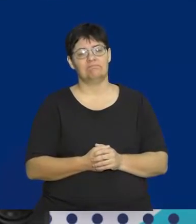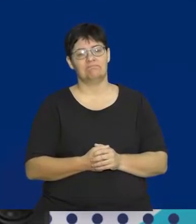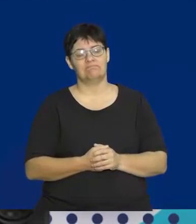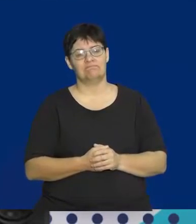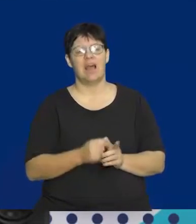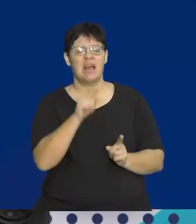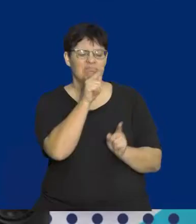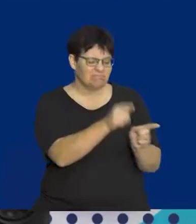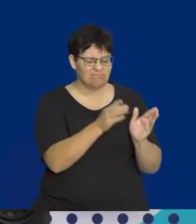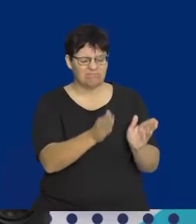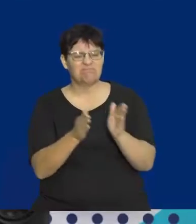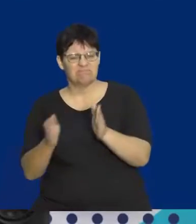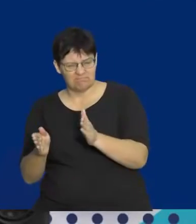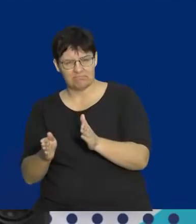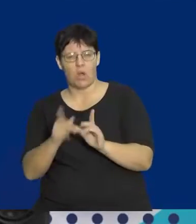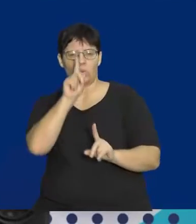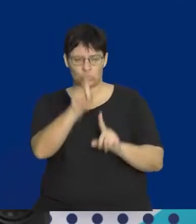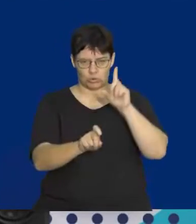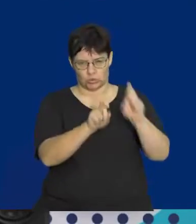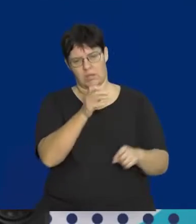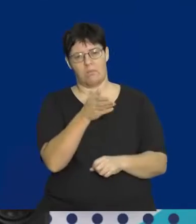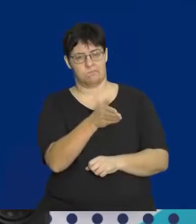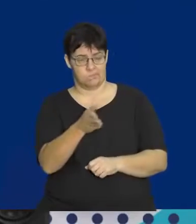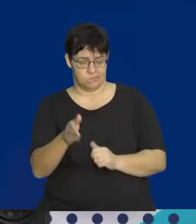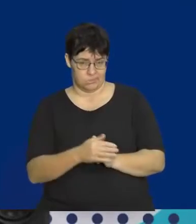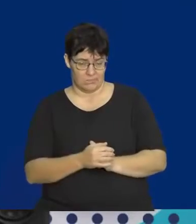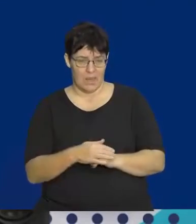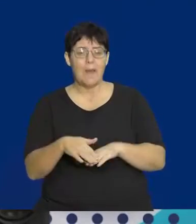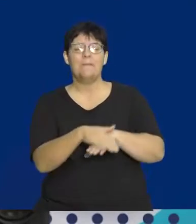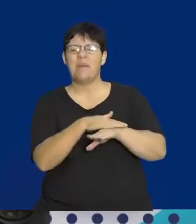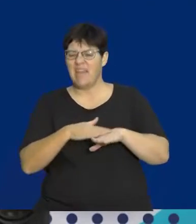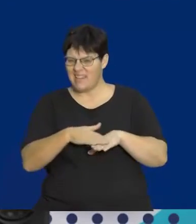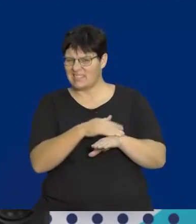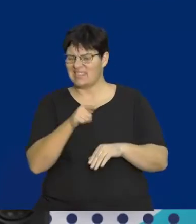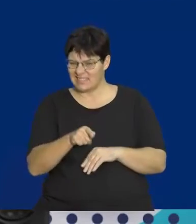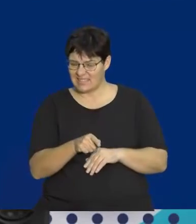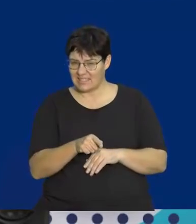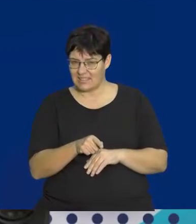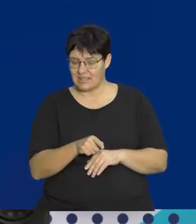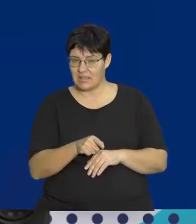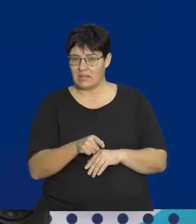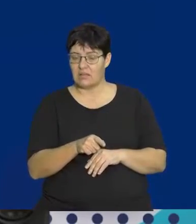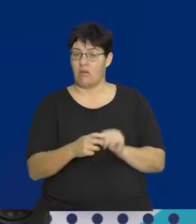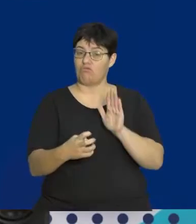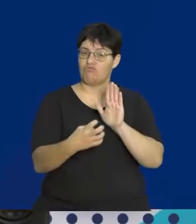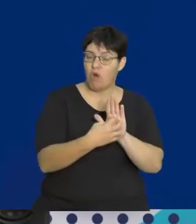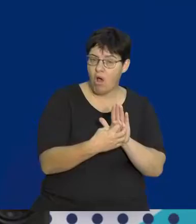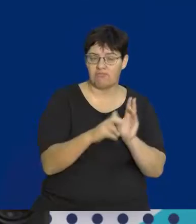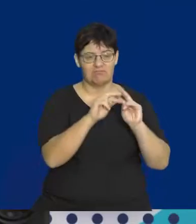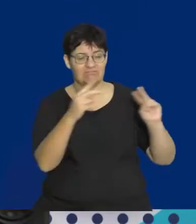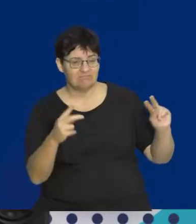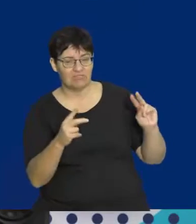pieces of sections along the way. But the basic principles about the type and the shape of the